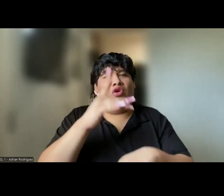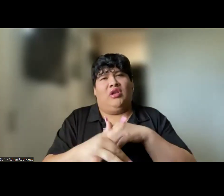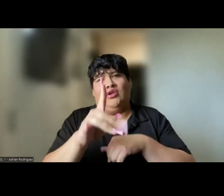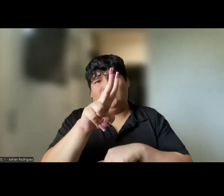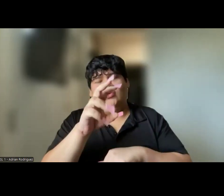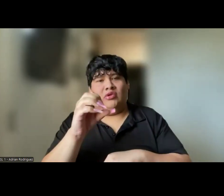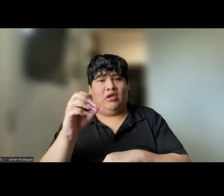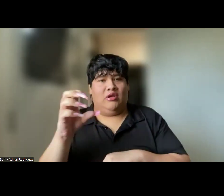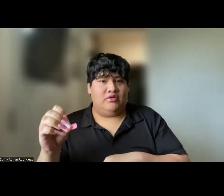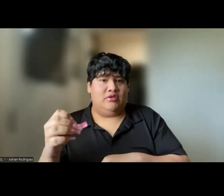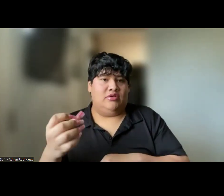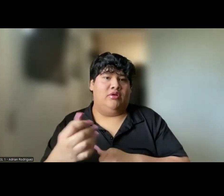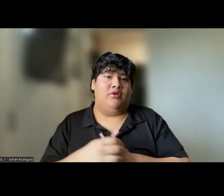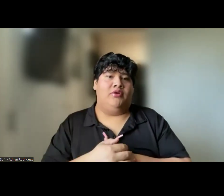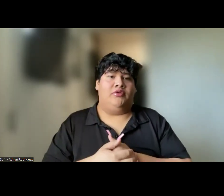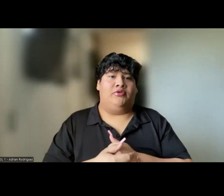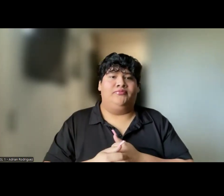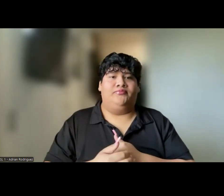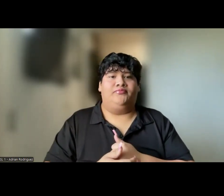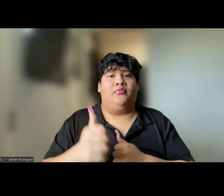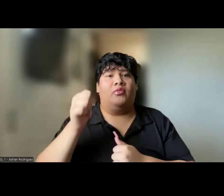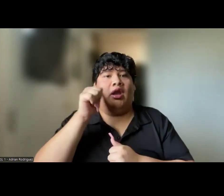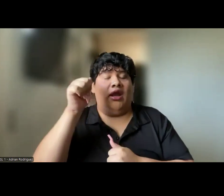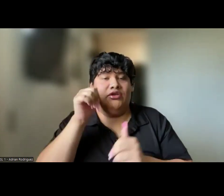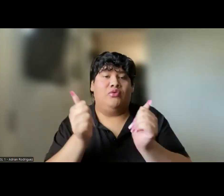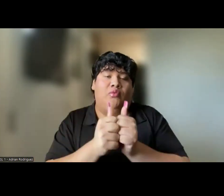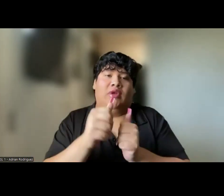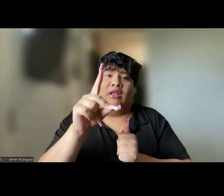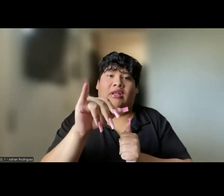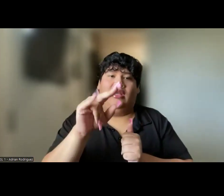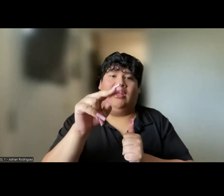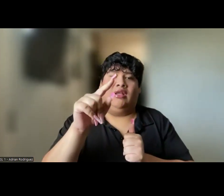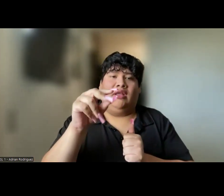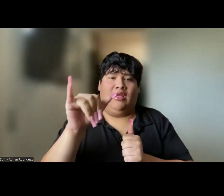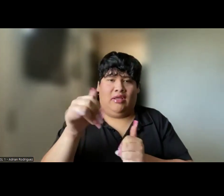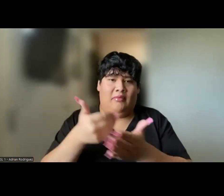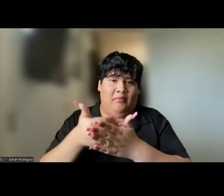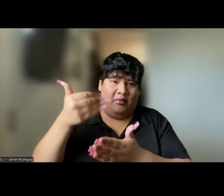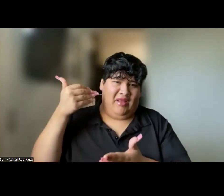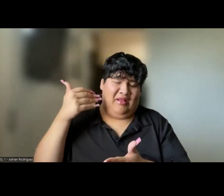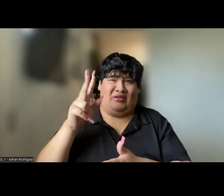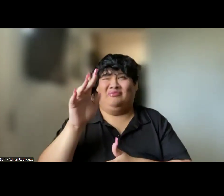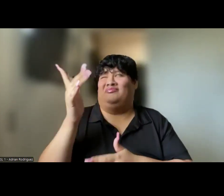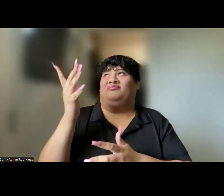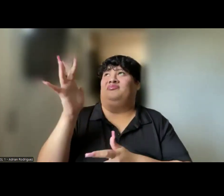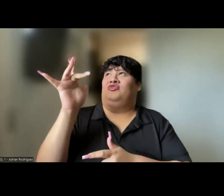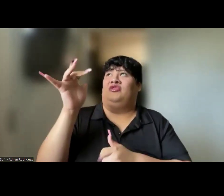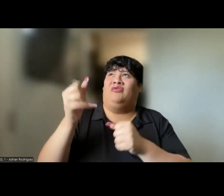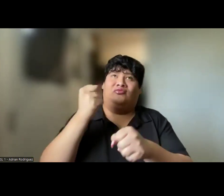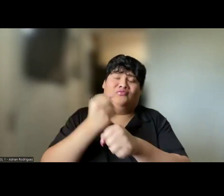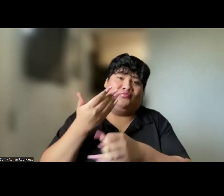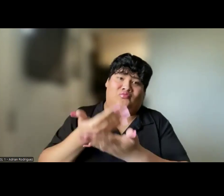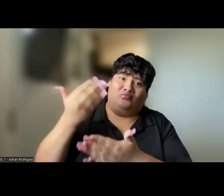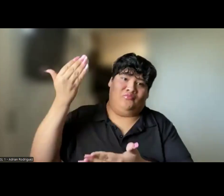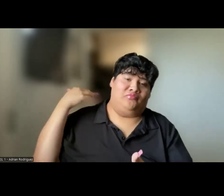what Reverend Gray Davis did towards what they called aging with dignity back then, about, gosh, 25 years ago now. And